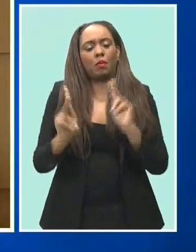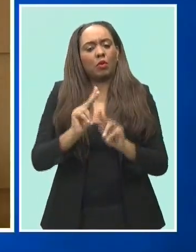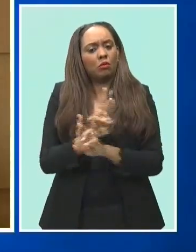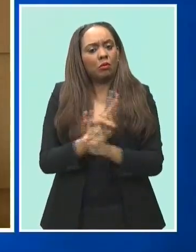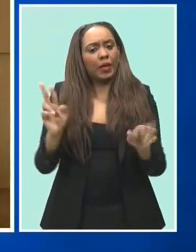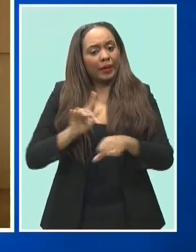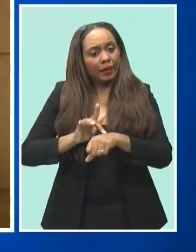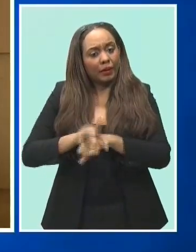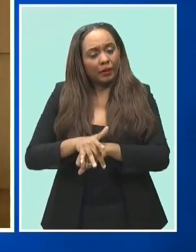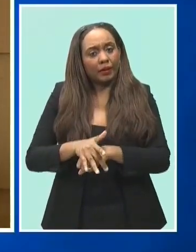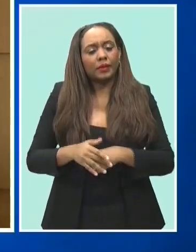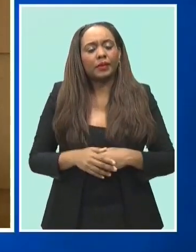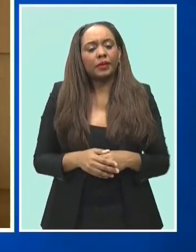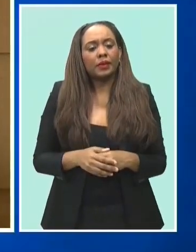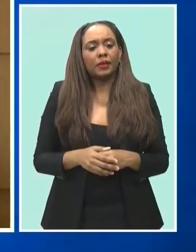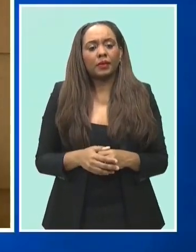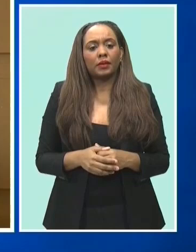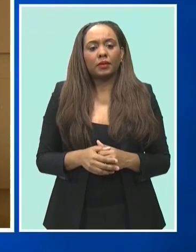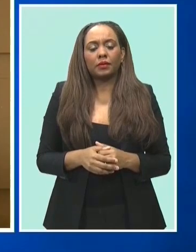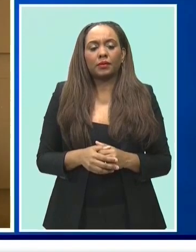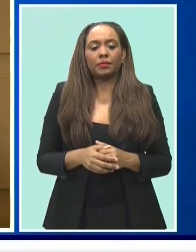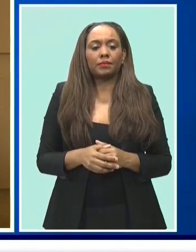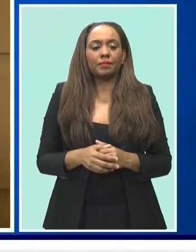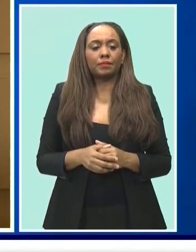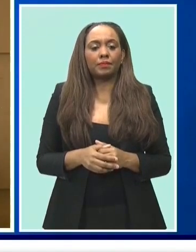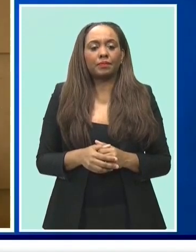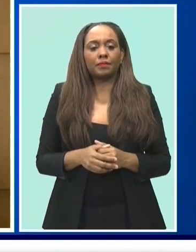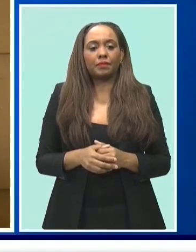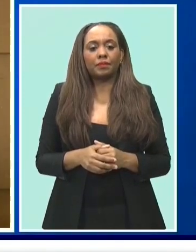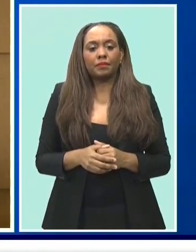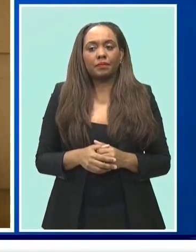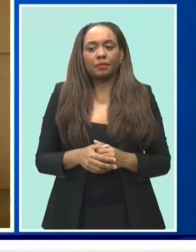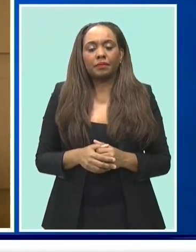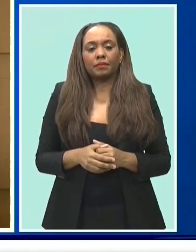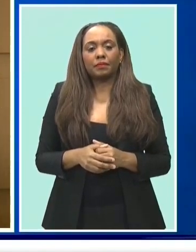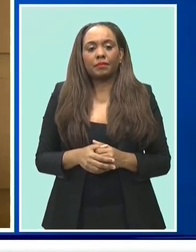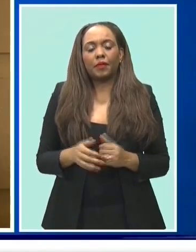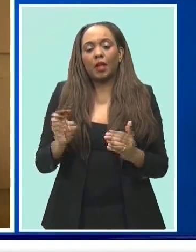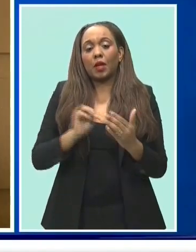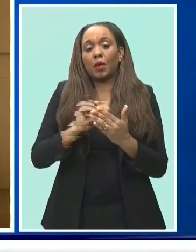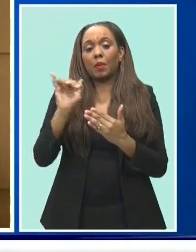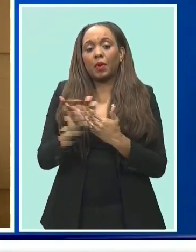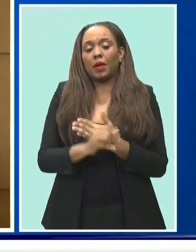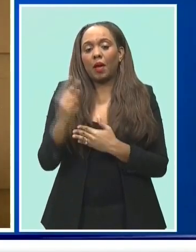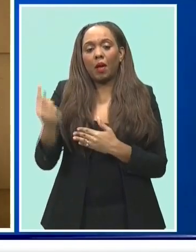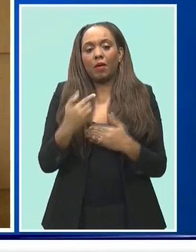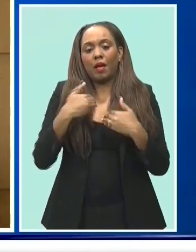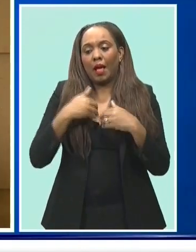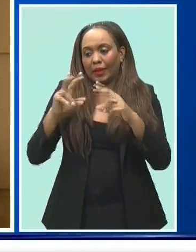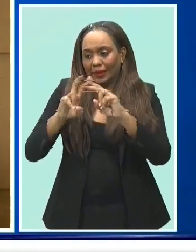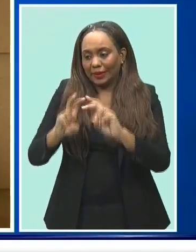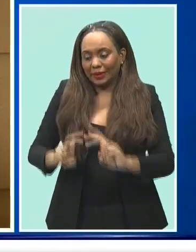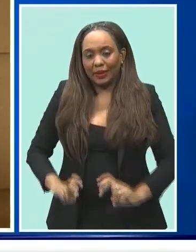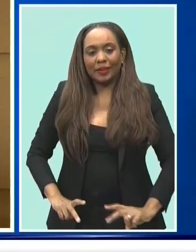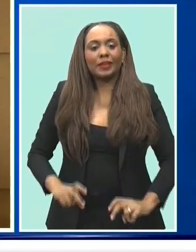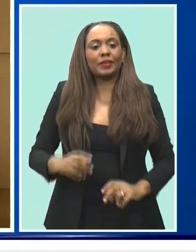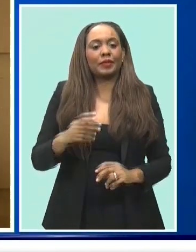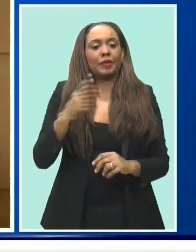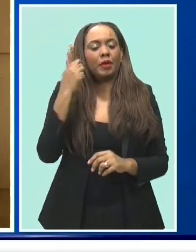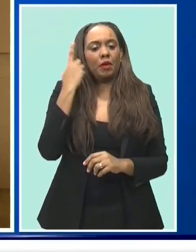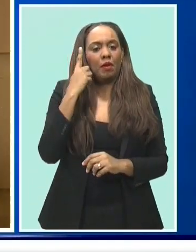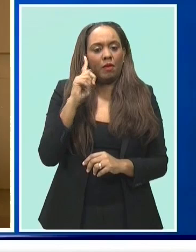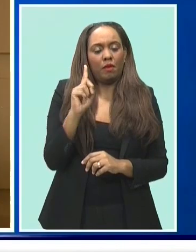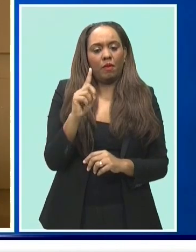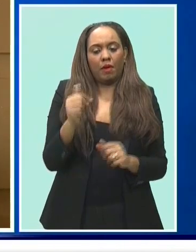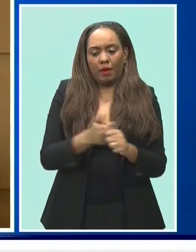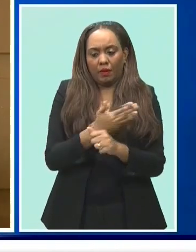Normally, during the month of May, we would have a full assessment of all our stations, put in our needs for the